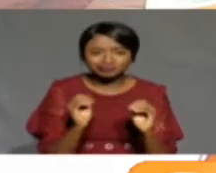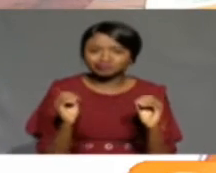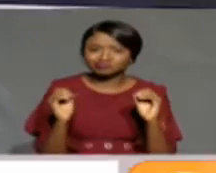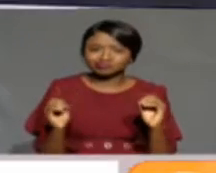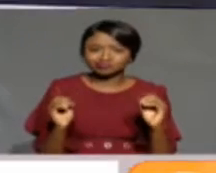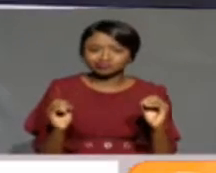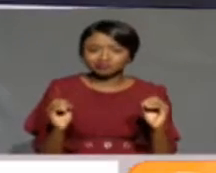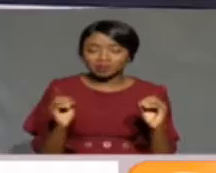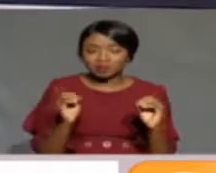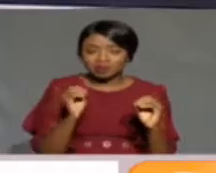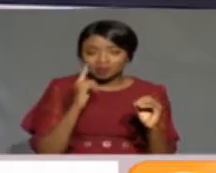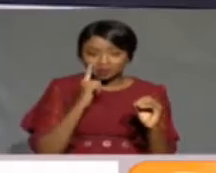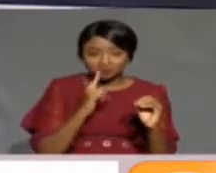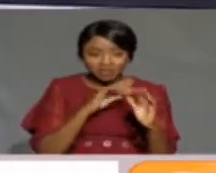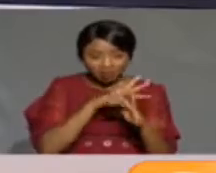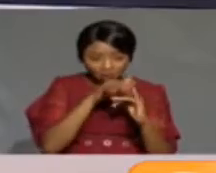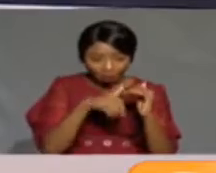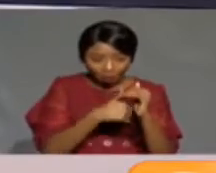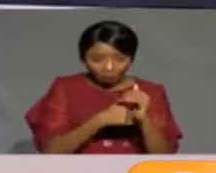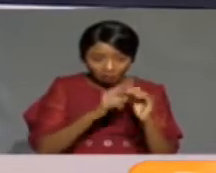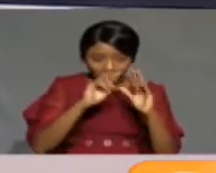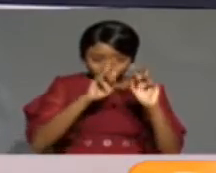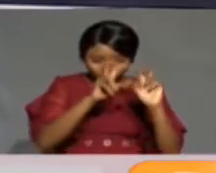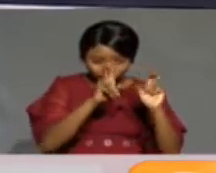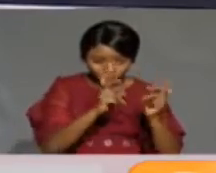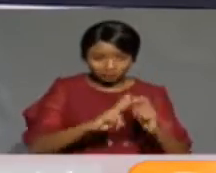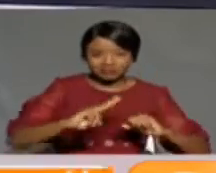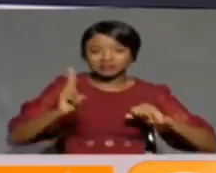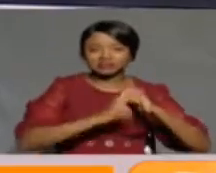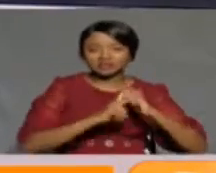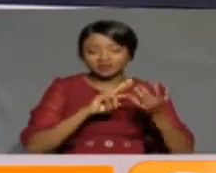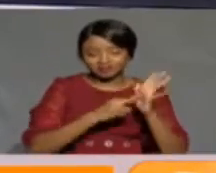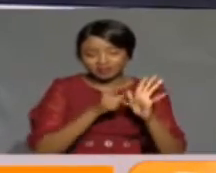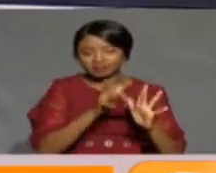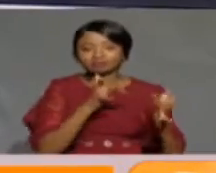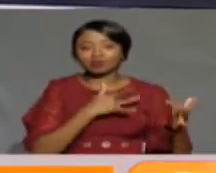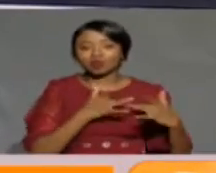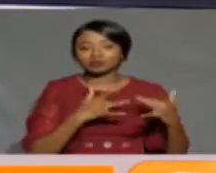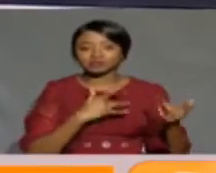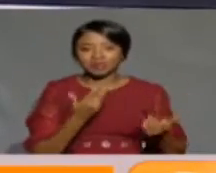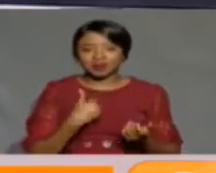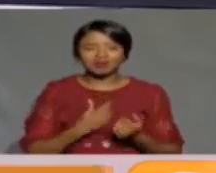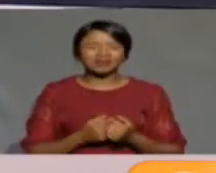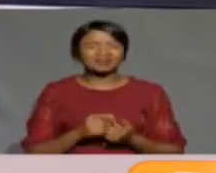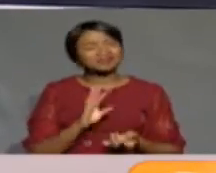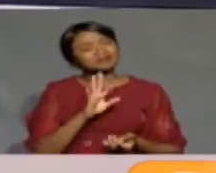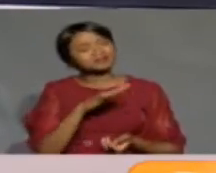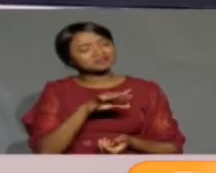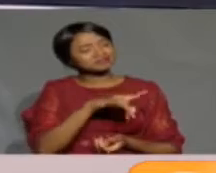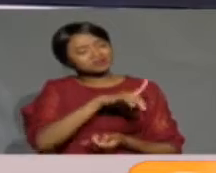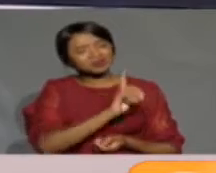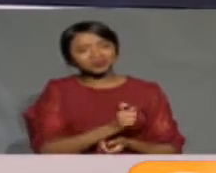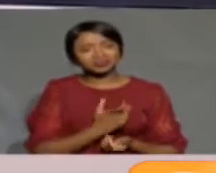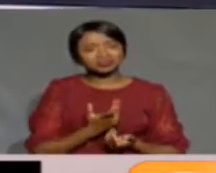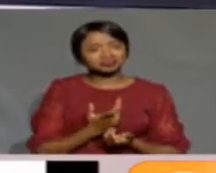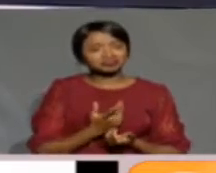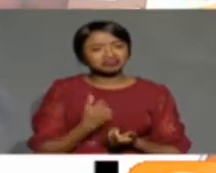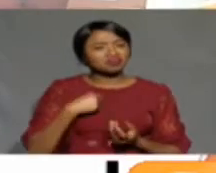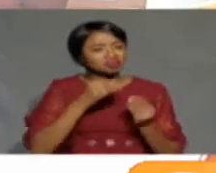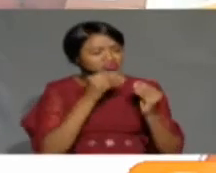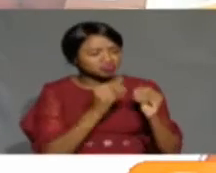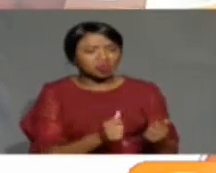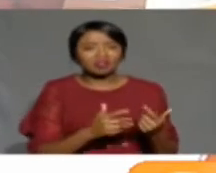say, are the seven issues that are of okay. main concern. So, Daktari, how do we sort this out? We did phase